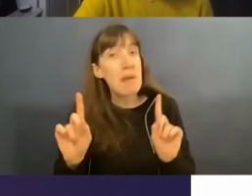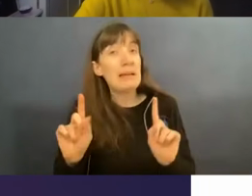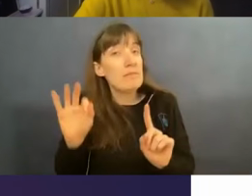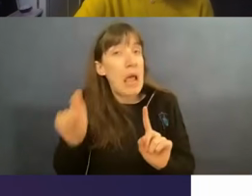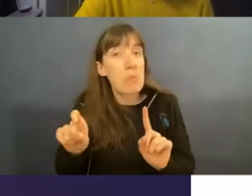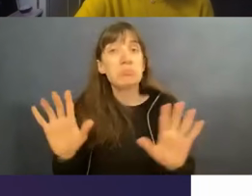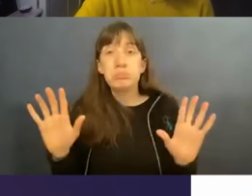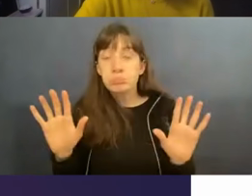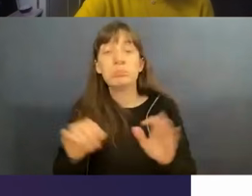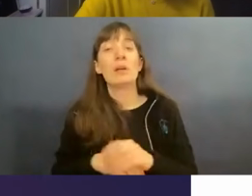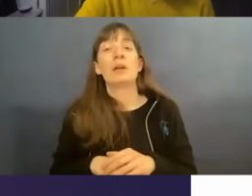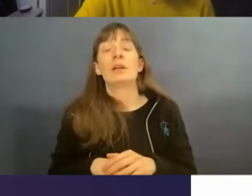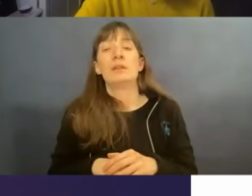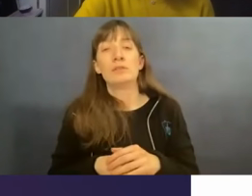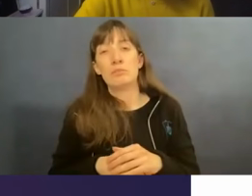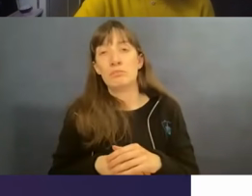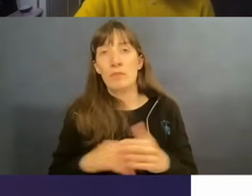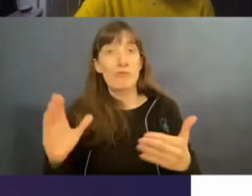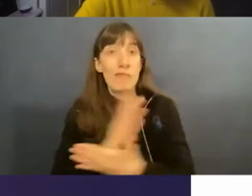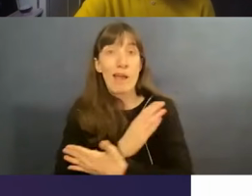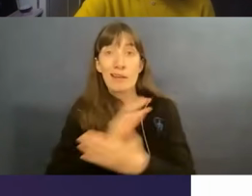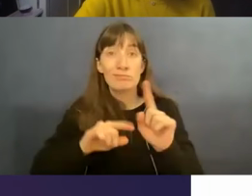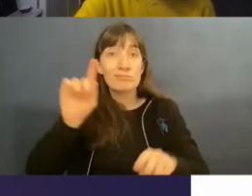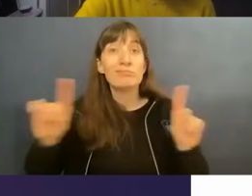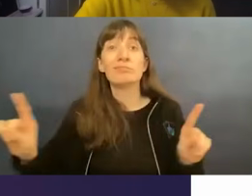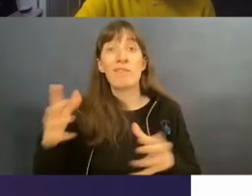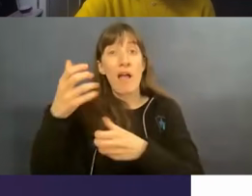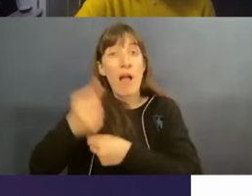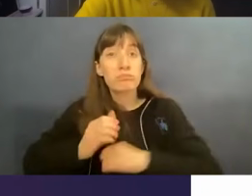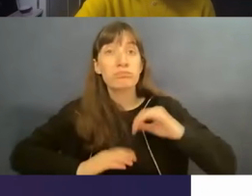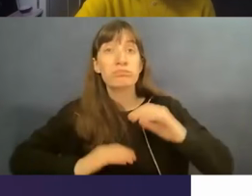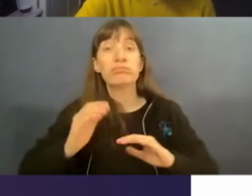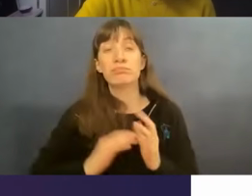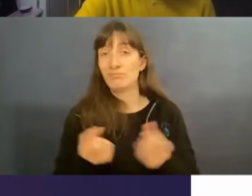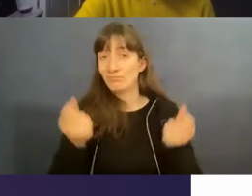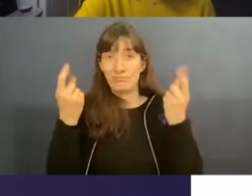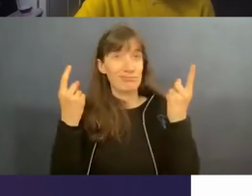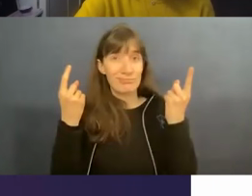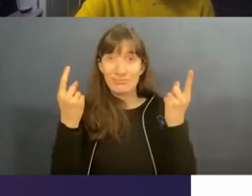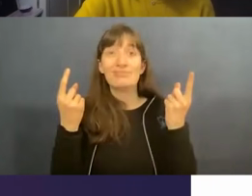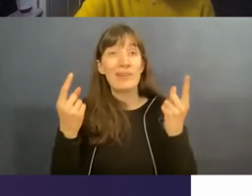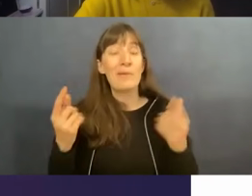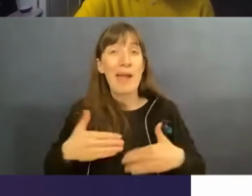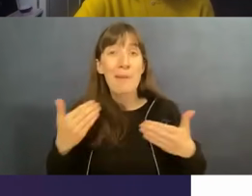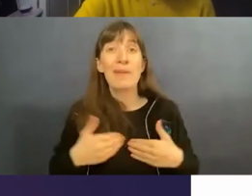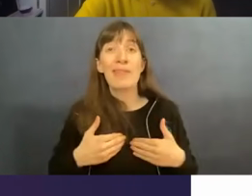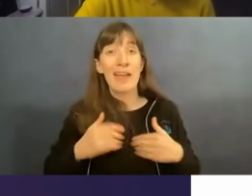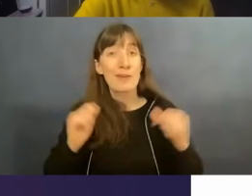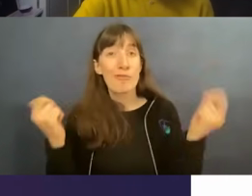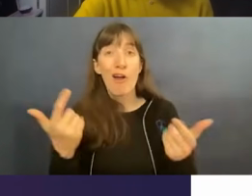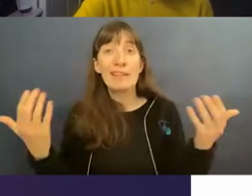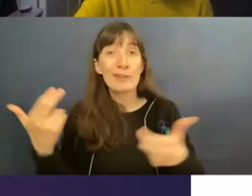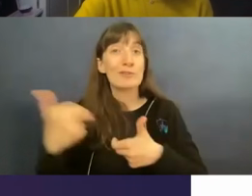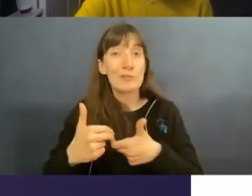So yeah, there definitely is a range of the comfort and confidence level, which totally makes sense. And we're happy that all of you are here and that you can